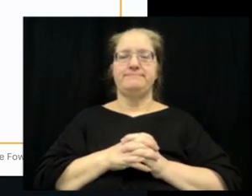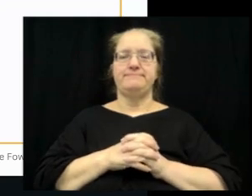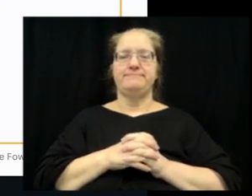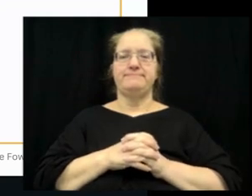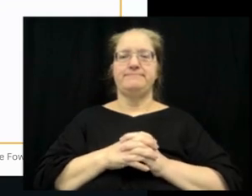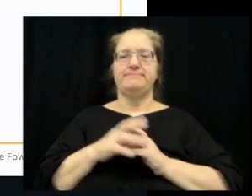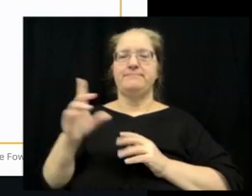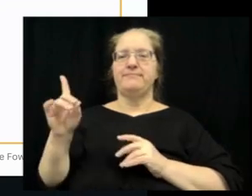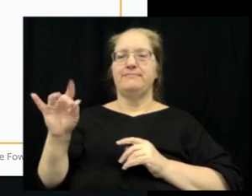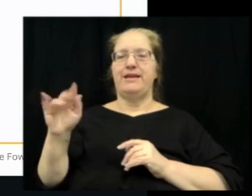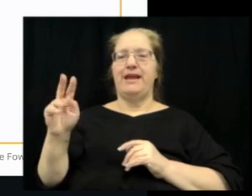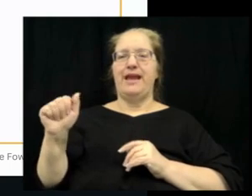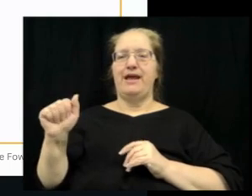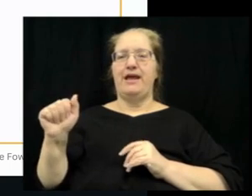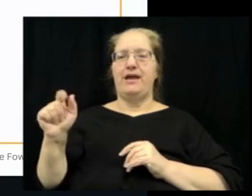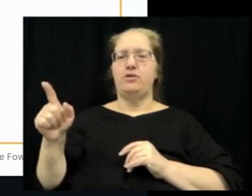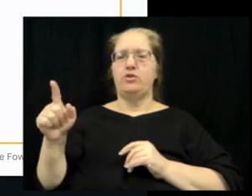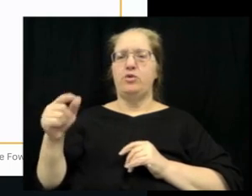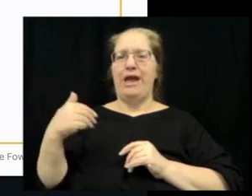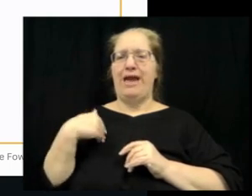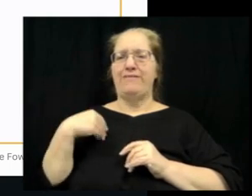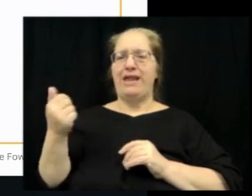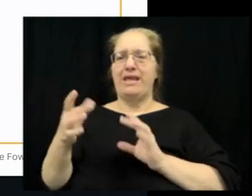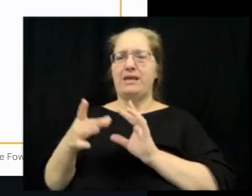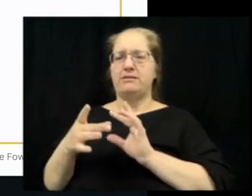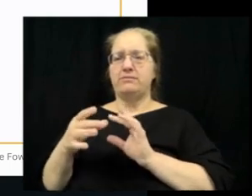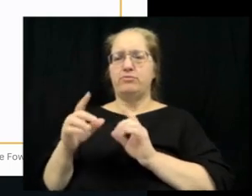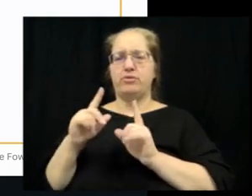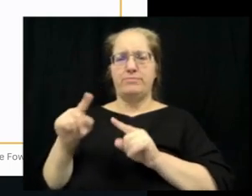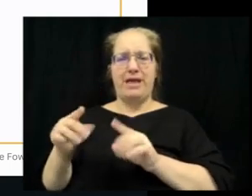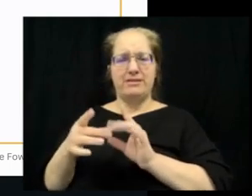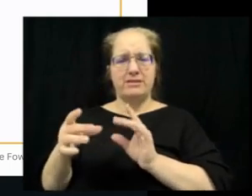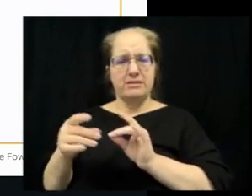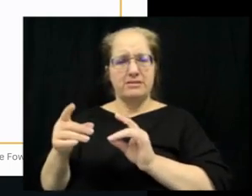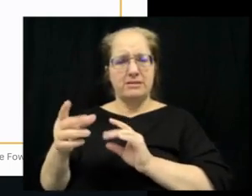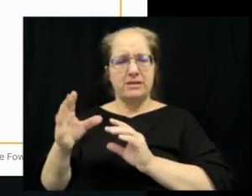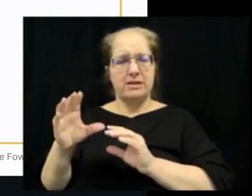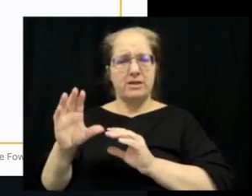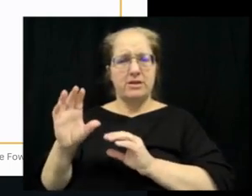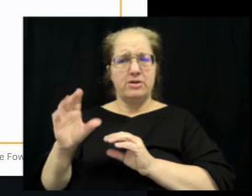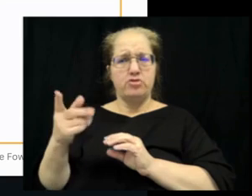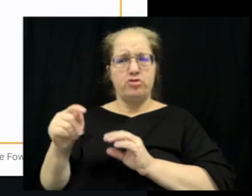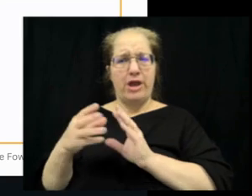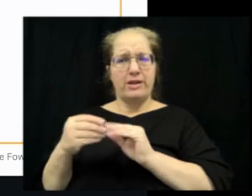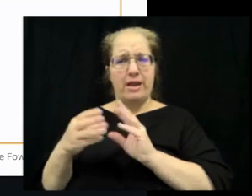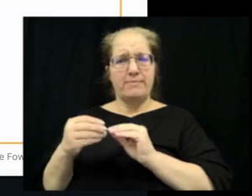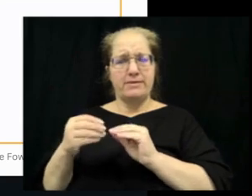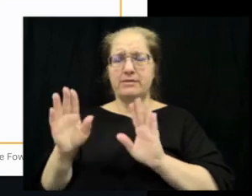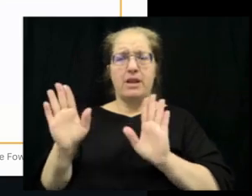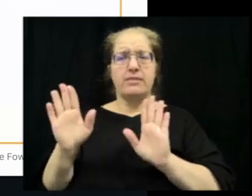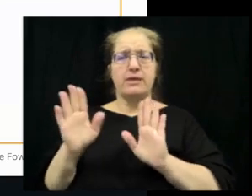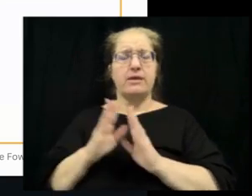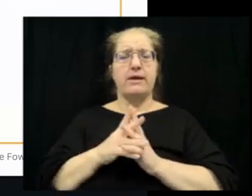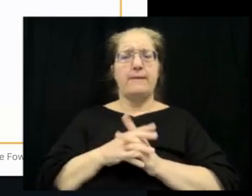Okay, Diana, do we have any responses or any questions? So No